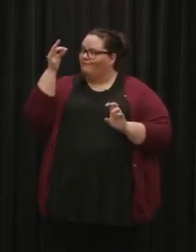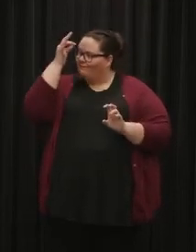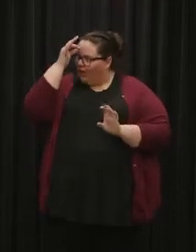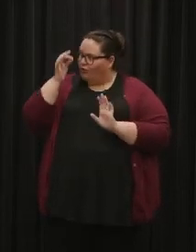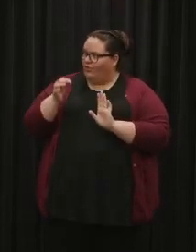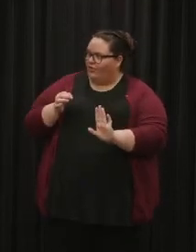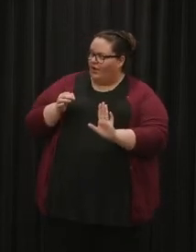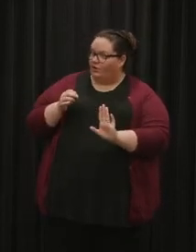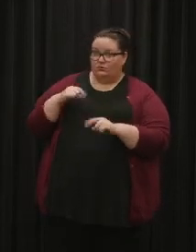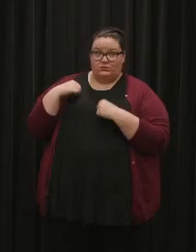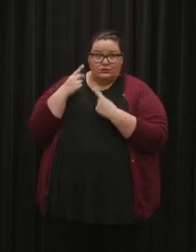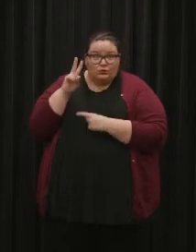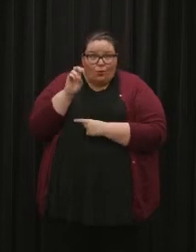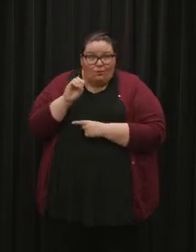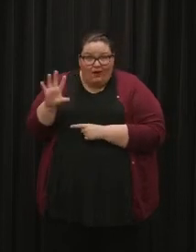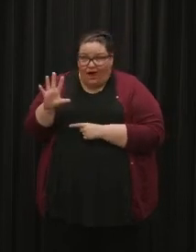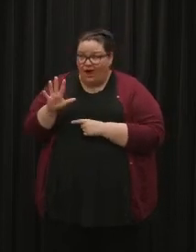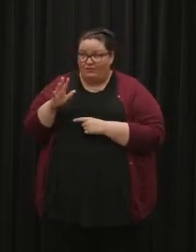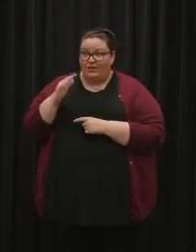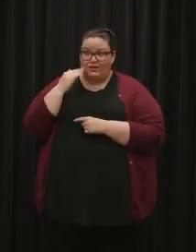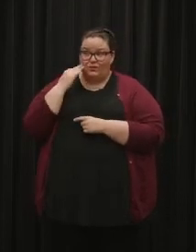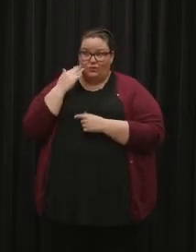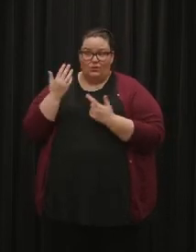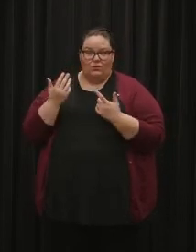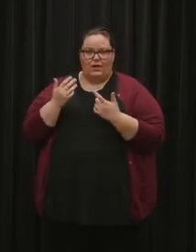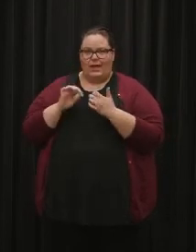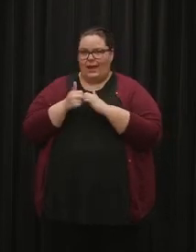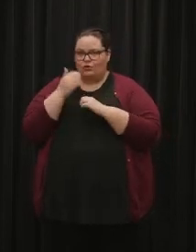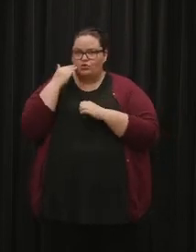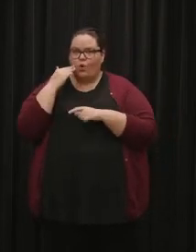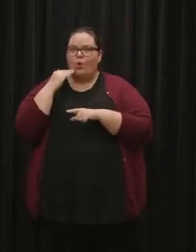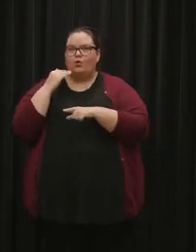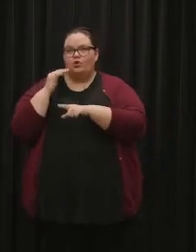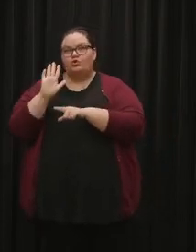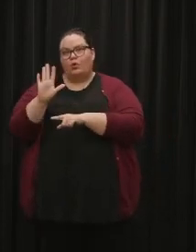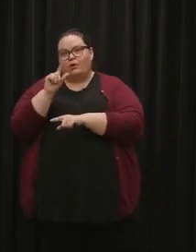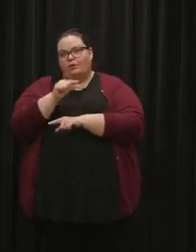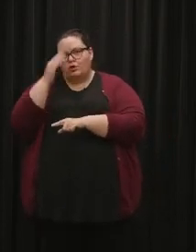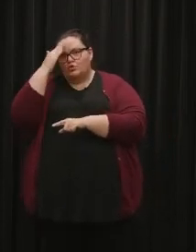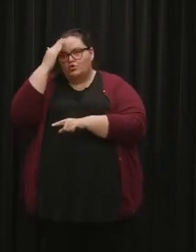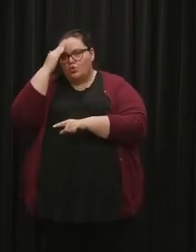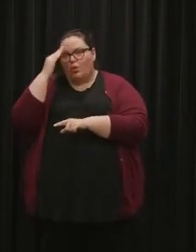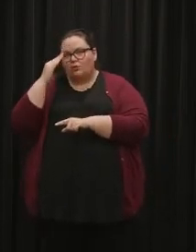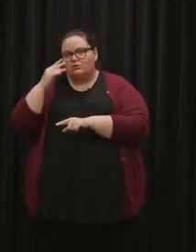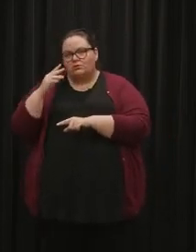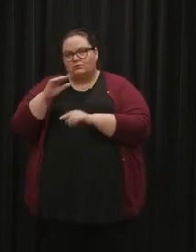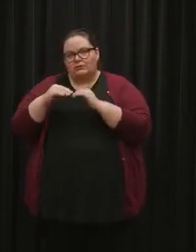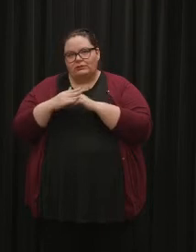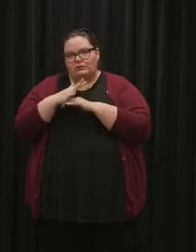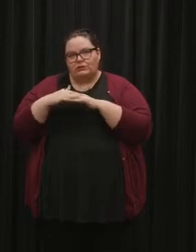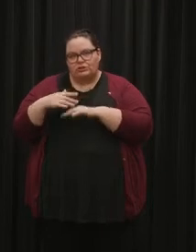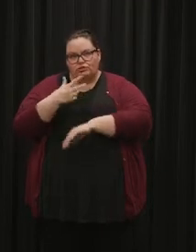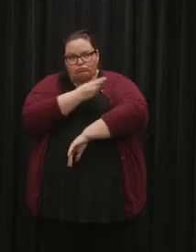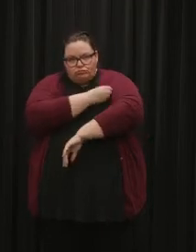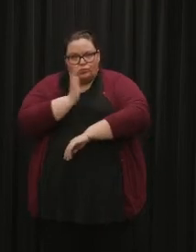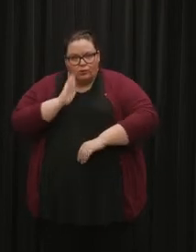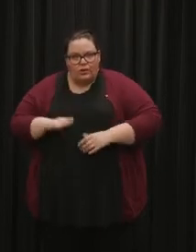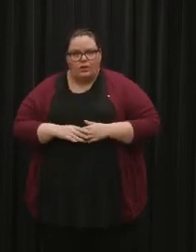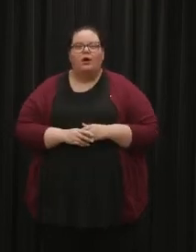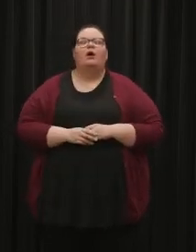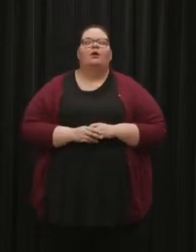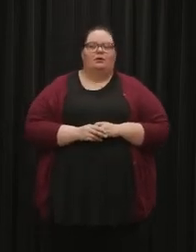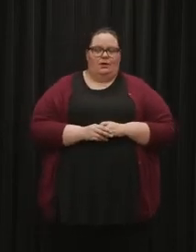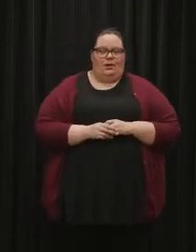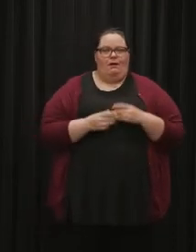as 2005, and how will your government ensure First Nations will receive the COVID-19 vaccine? Well, I can't speak to something that